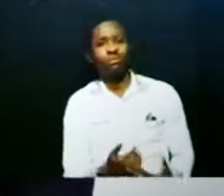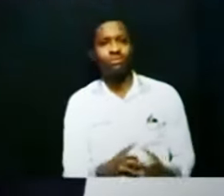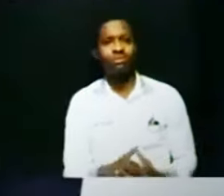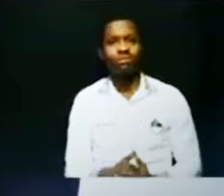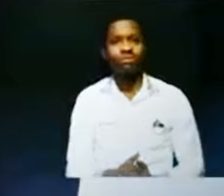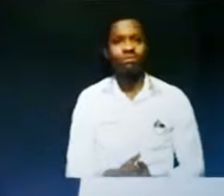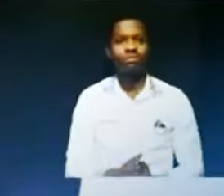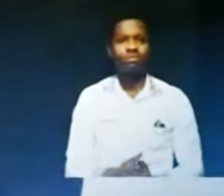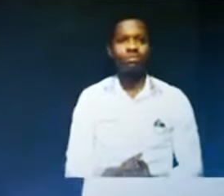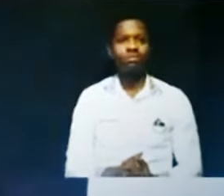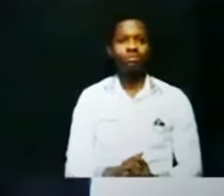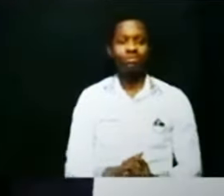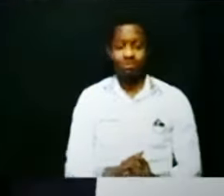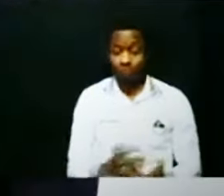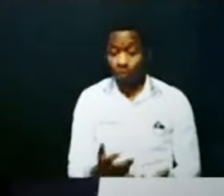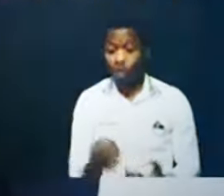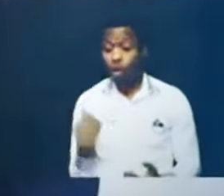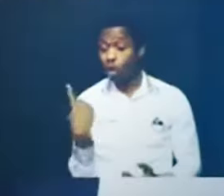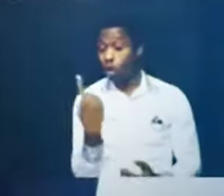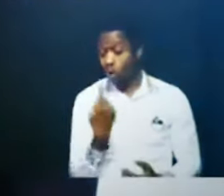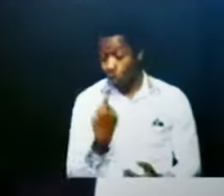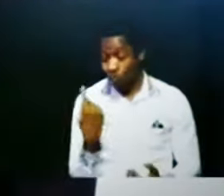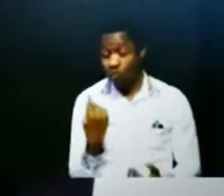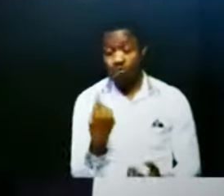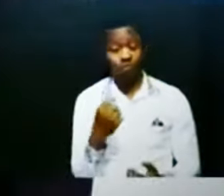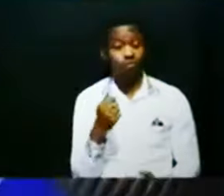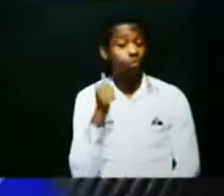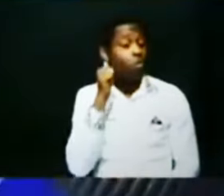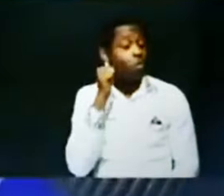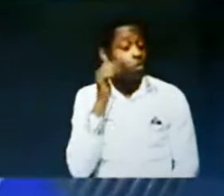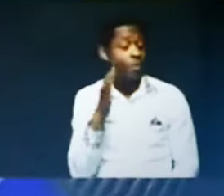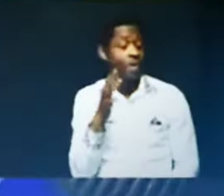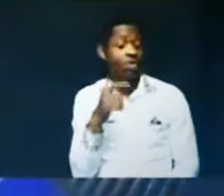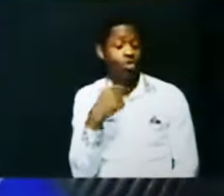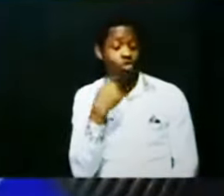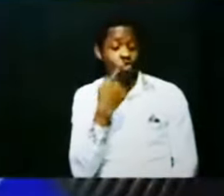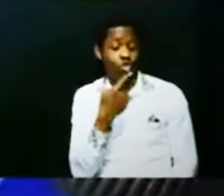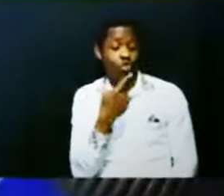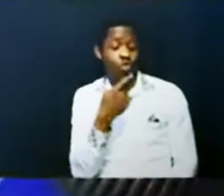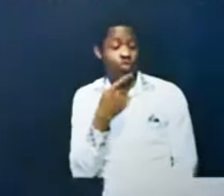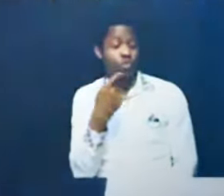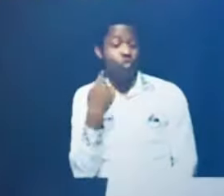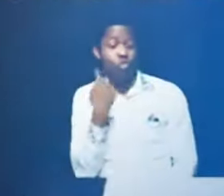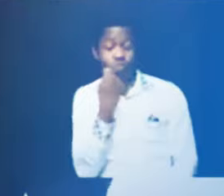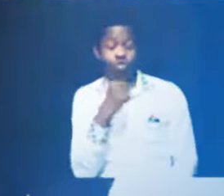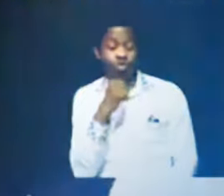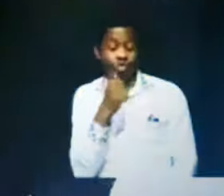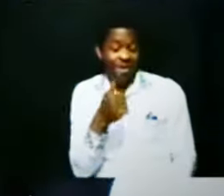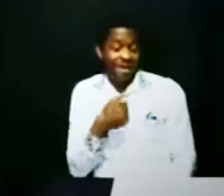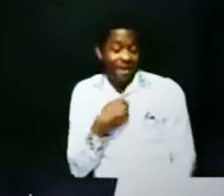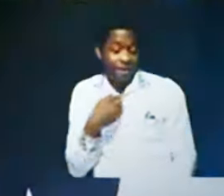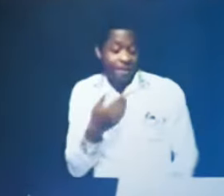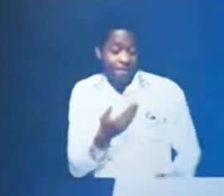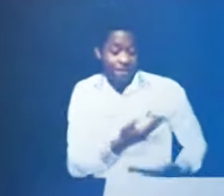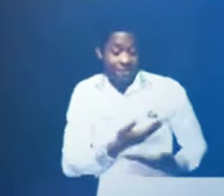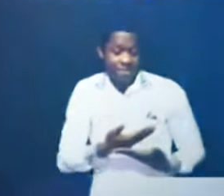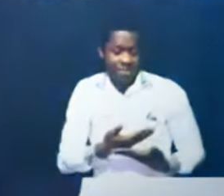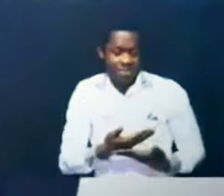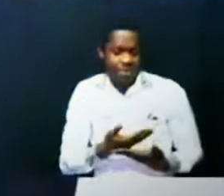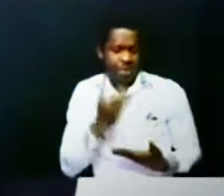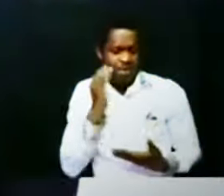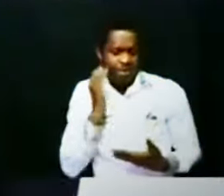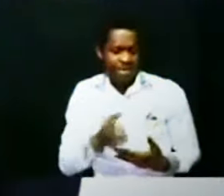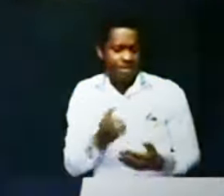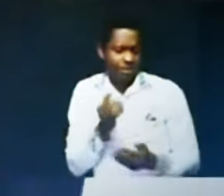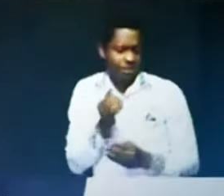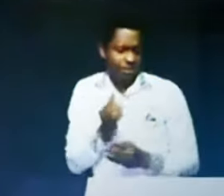should always handle women who have not had issues very well. This question